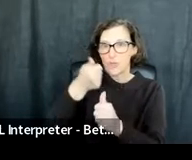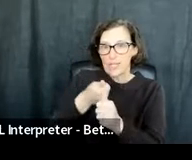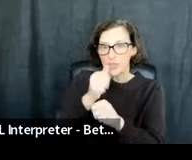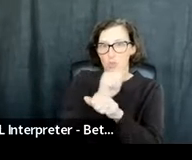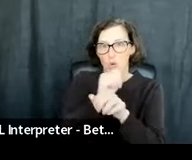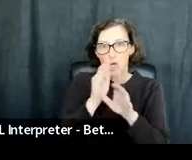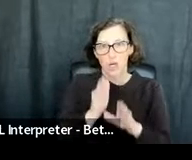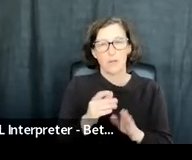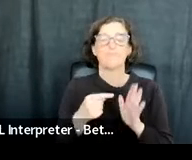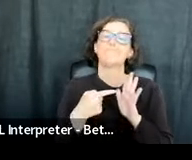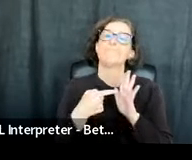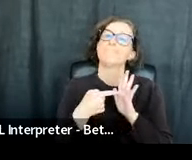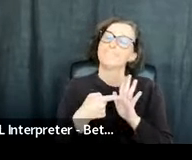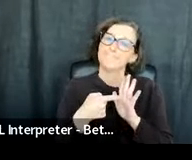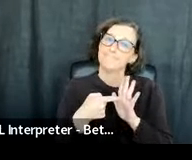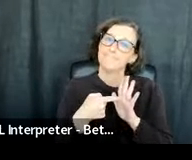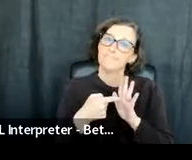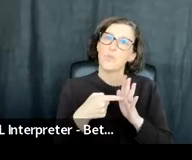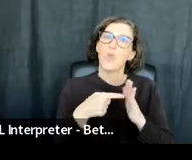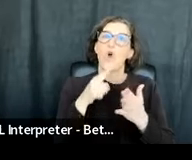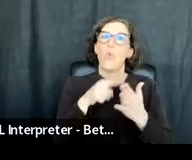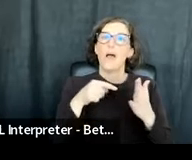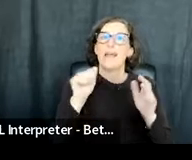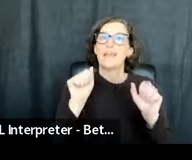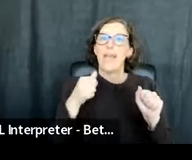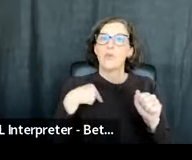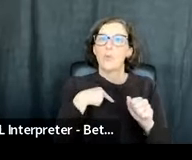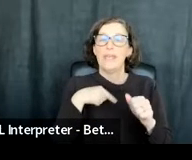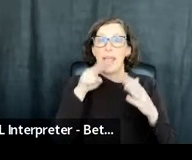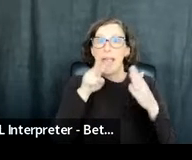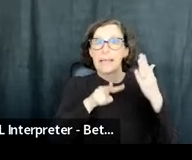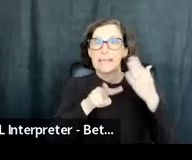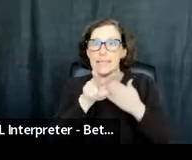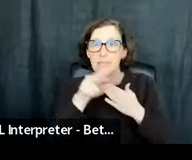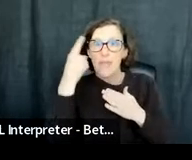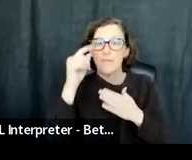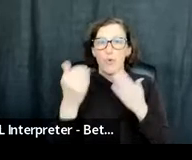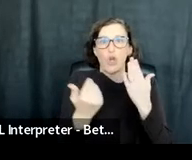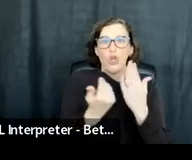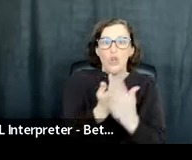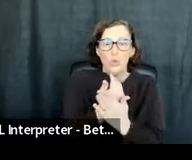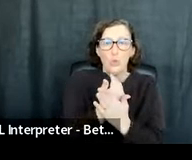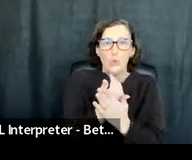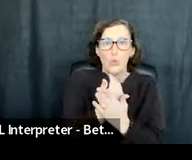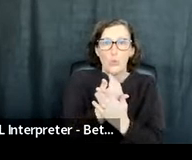words, what can we proactively anticipate so our new